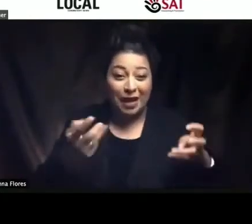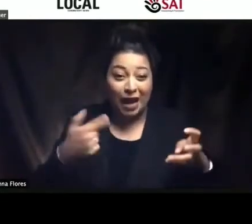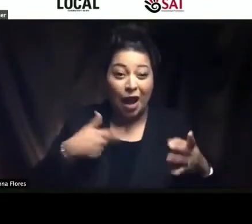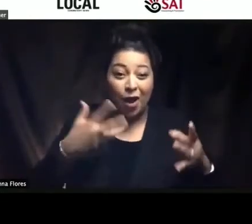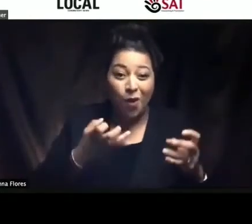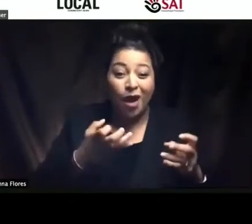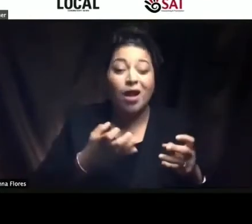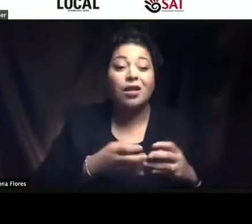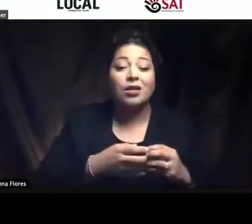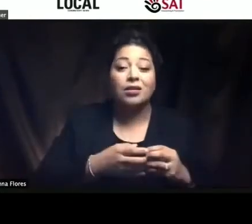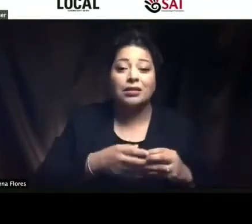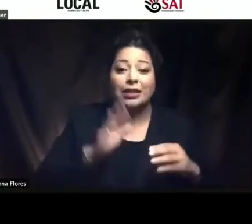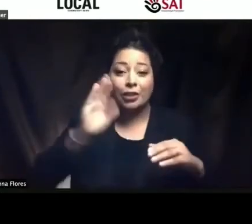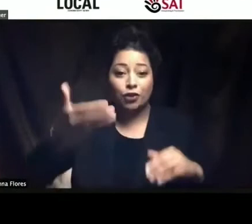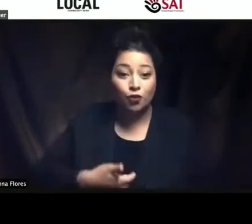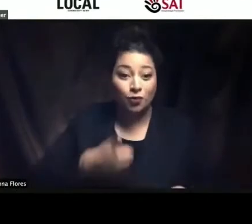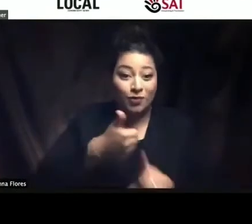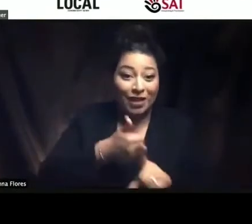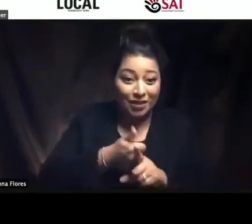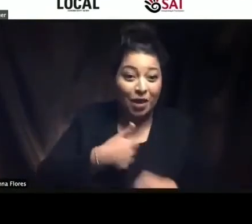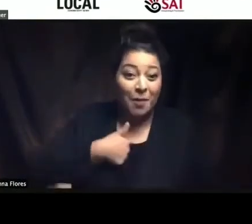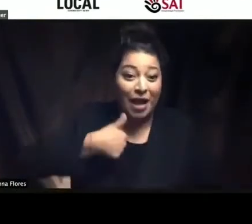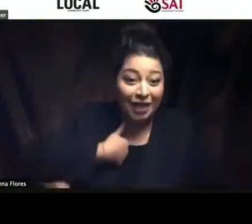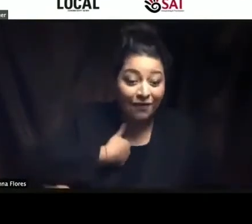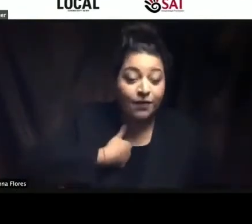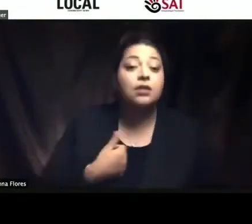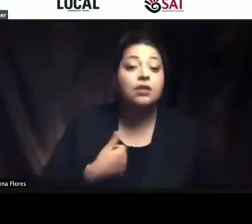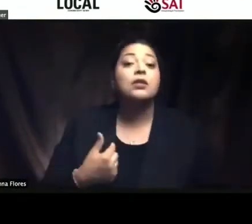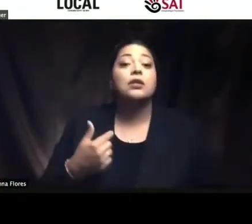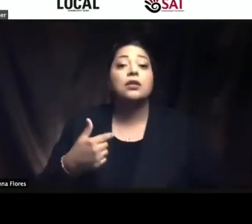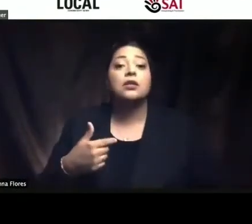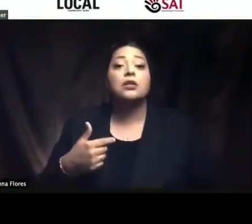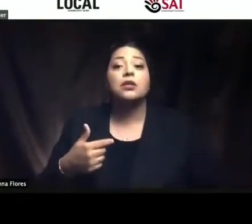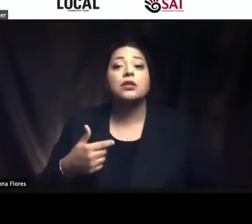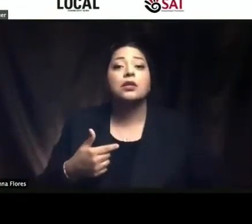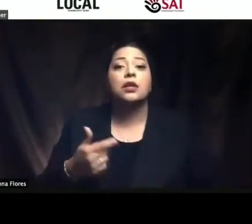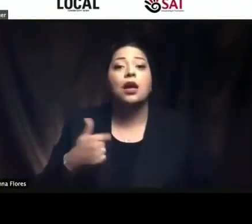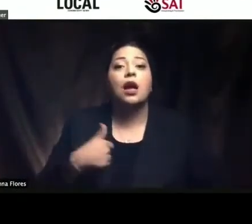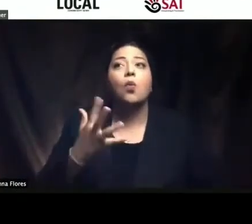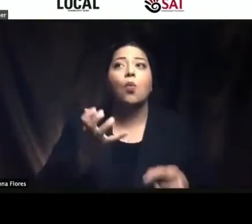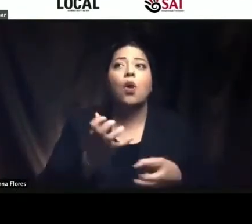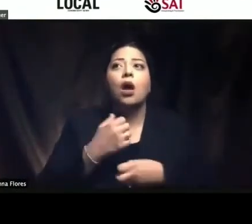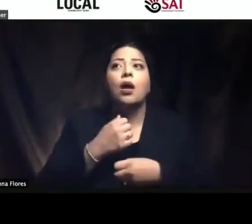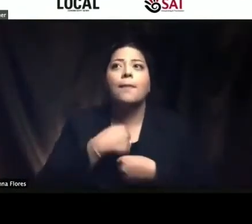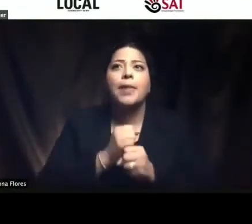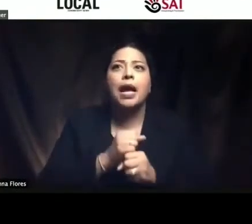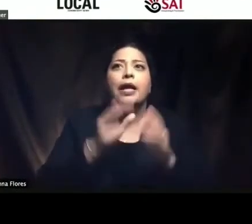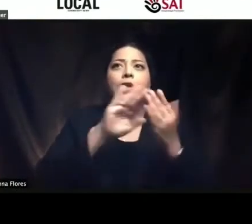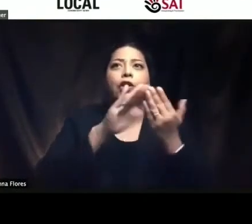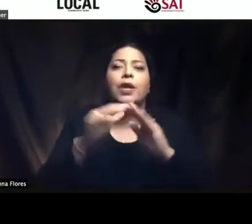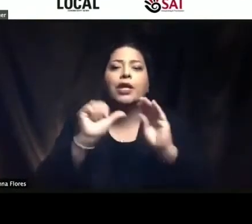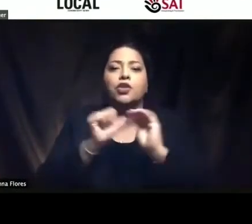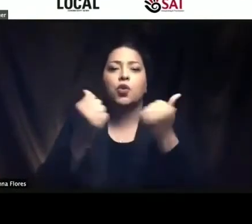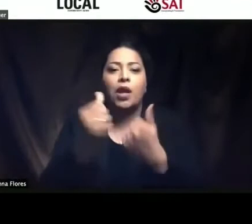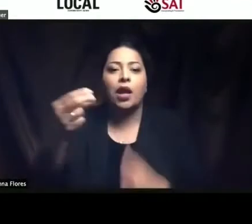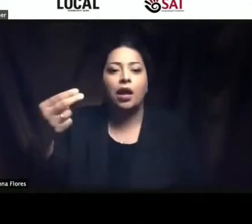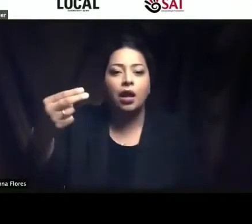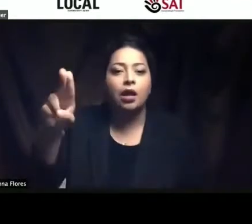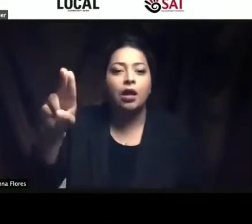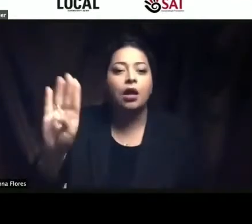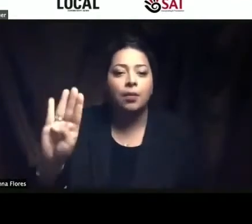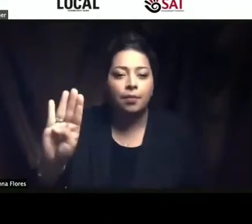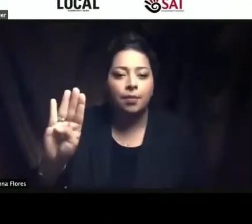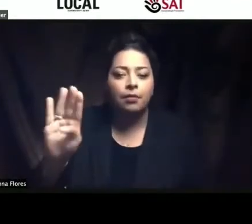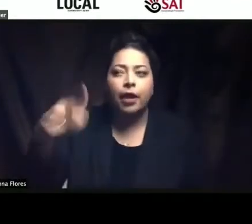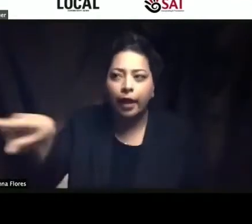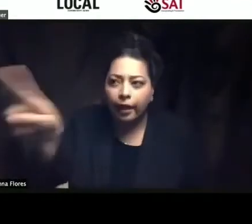job. So I want to introduce myself. But one of the ideas that I have, I want to create a neighborhood association hub where it's where